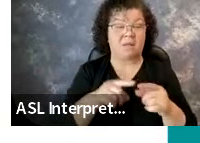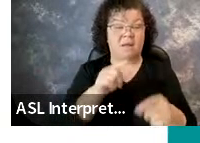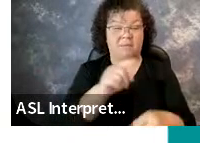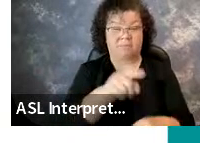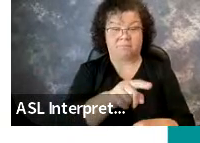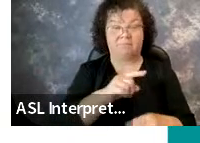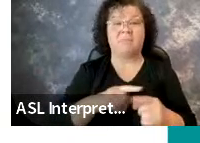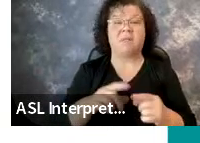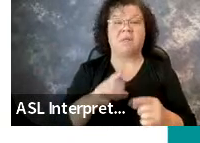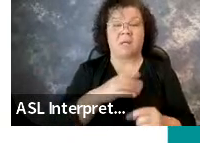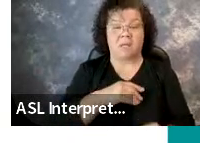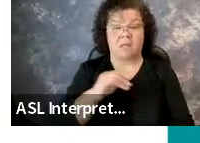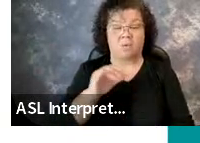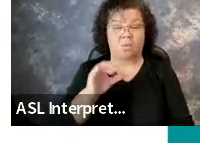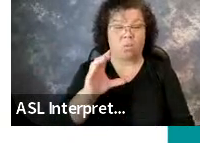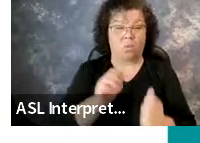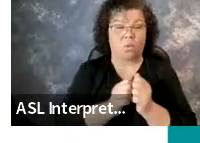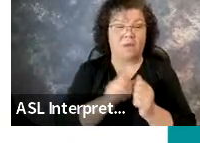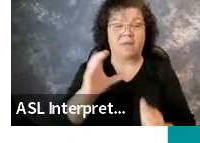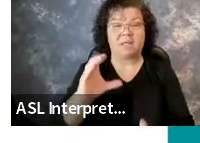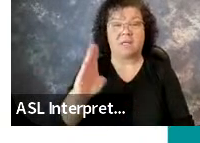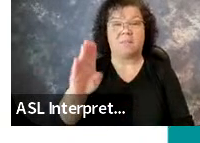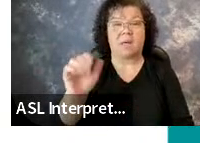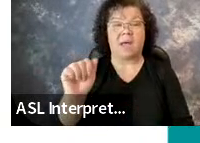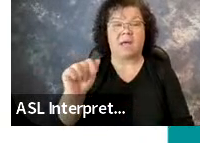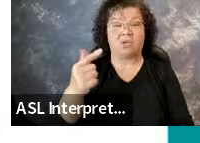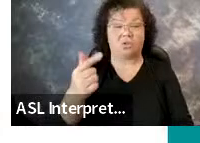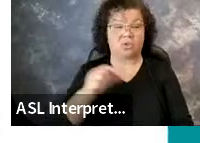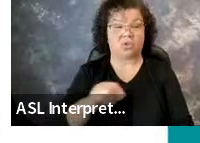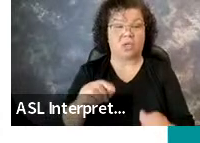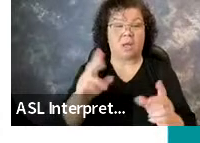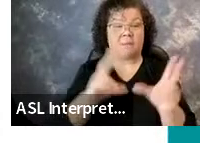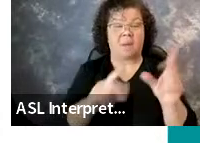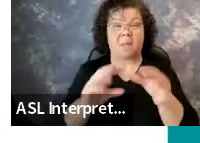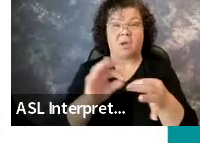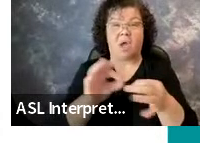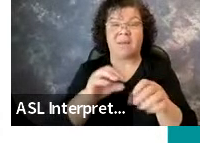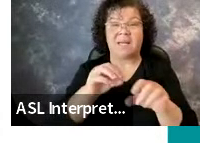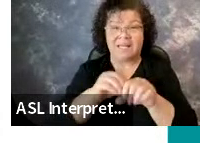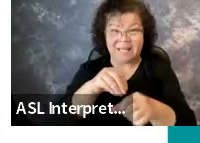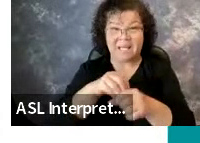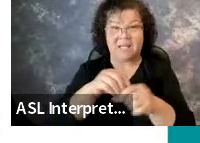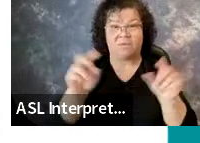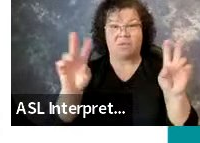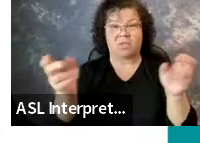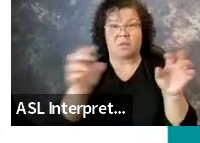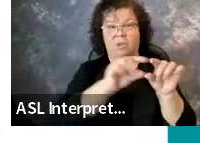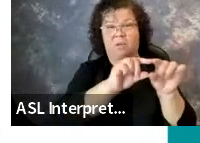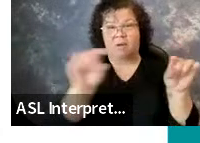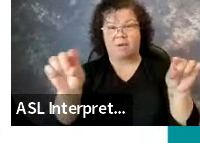info@interstatebridge.org with CBAG public comment in the subject line. You can call